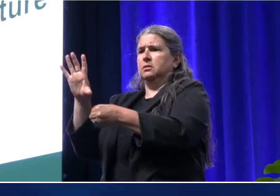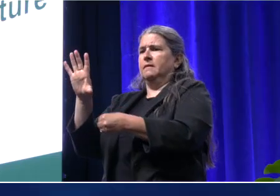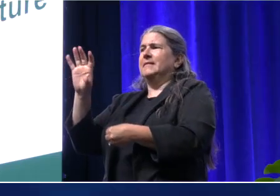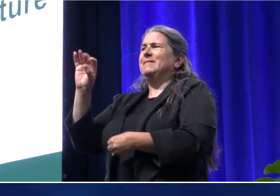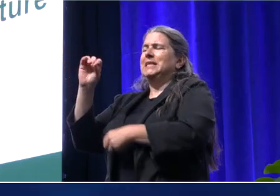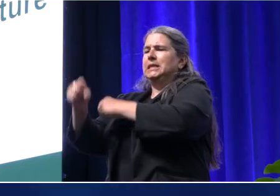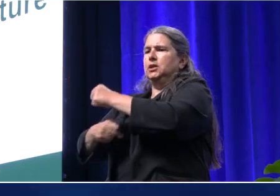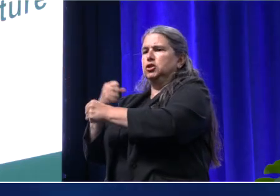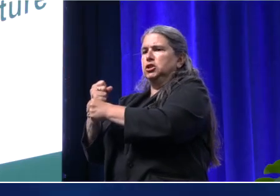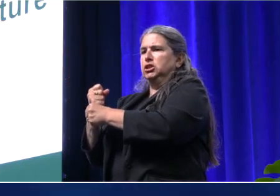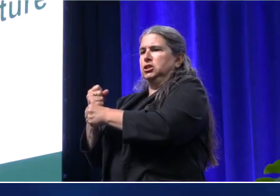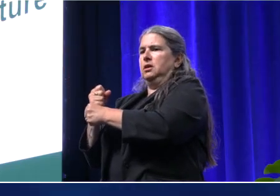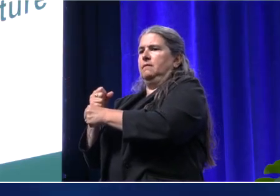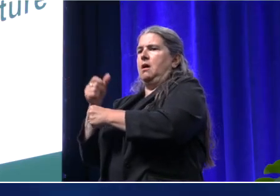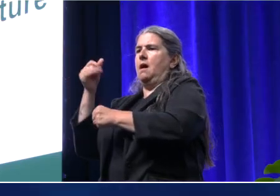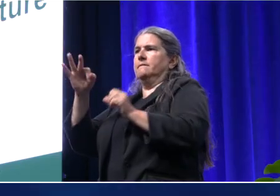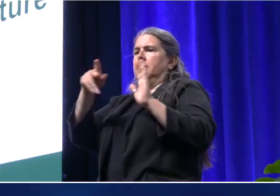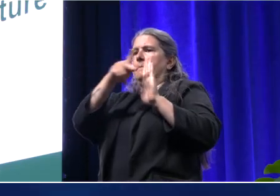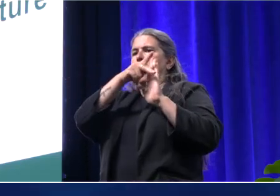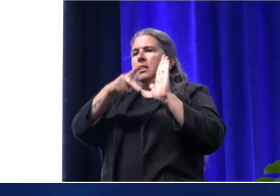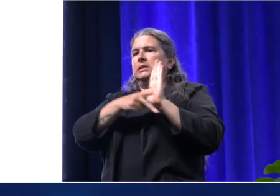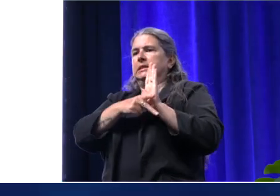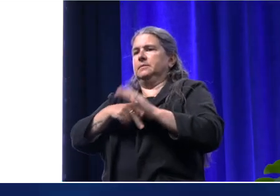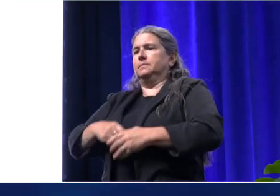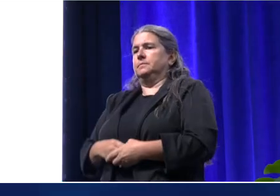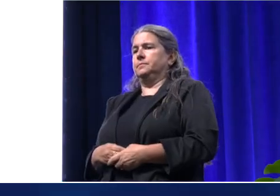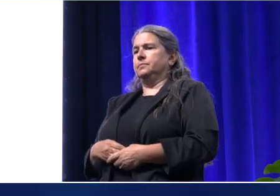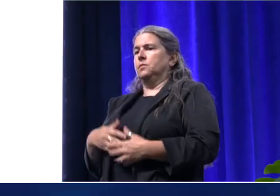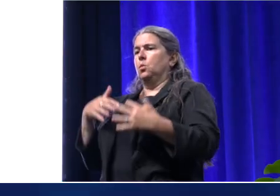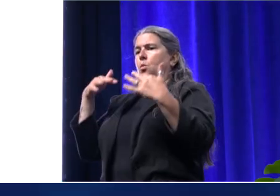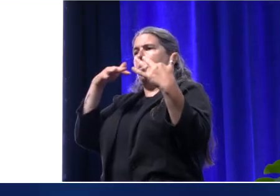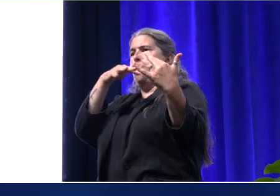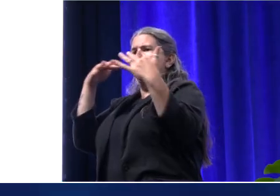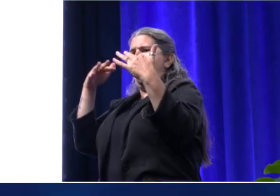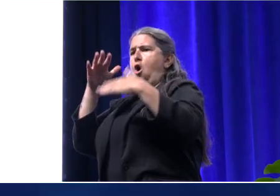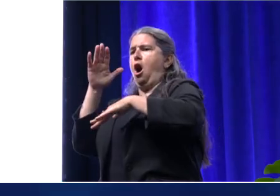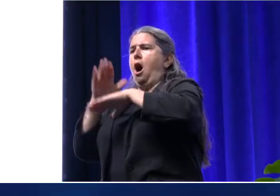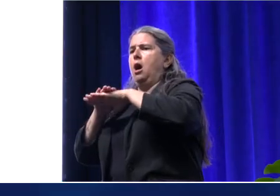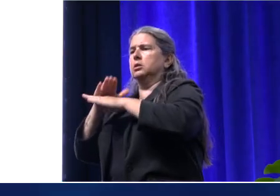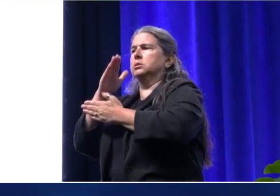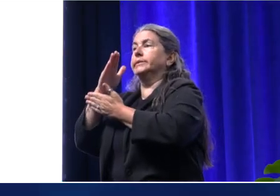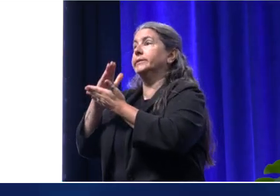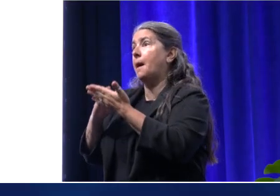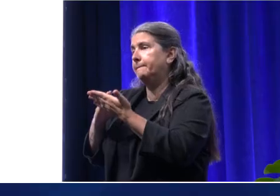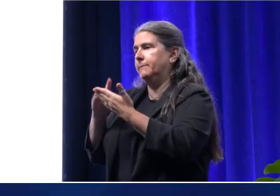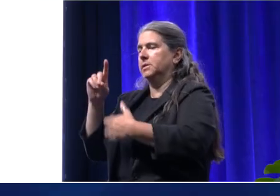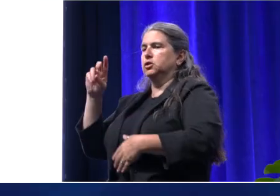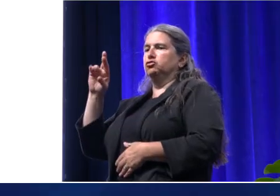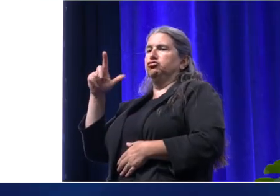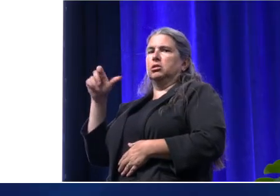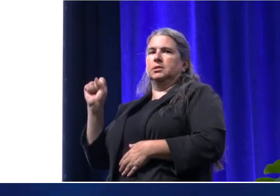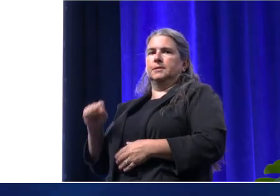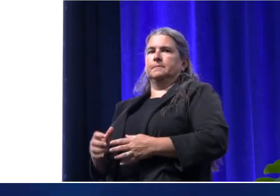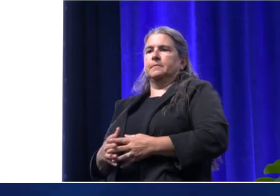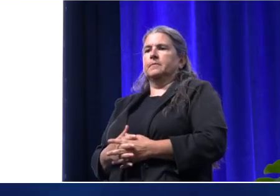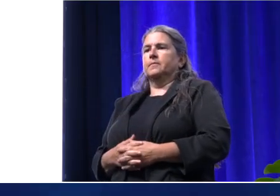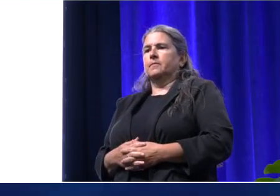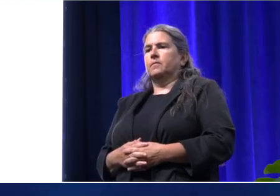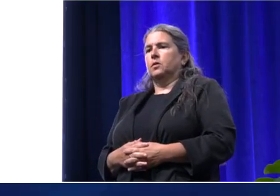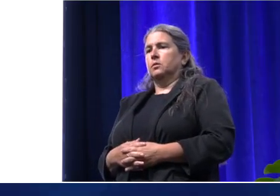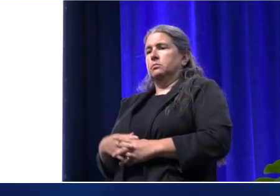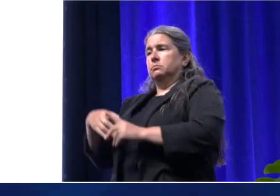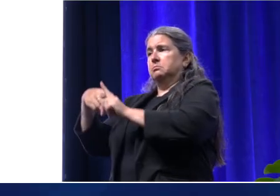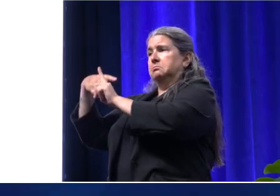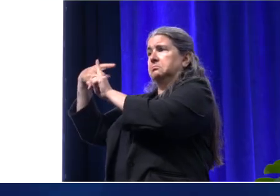after 50 years of the war on some drugs? Well, the good news, and this is what a lot of us, you've been hearing